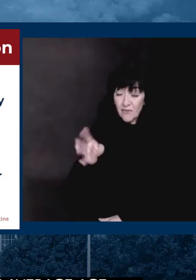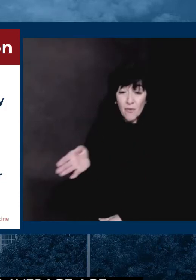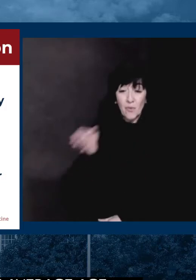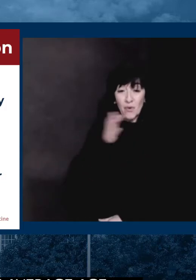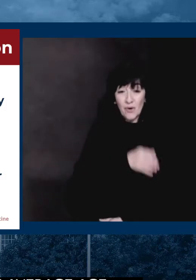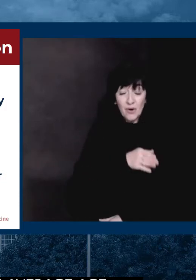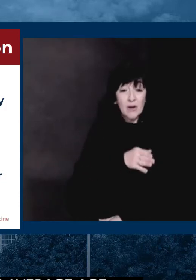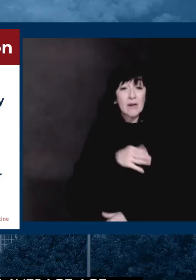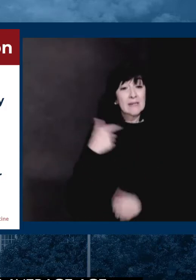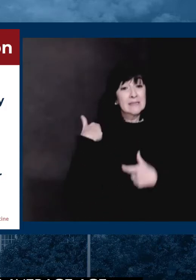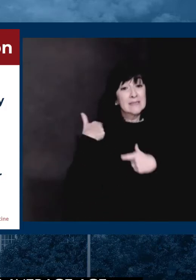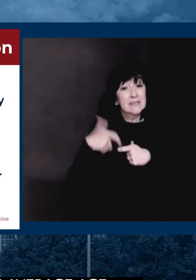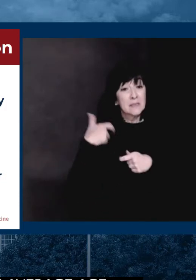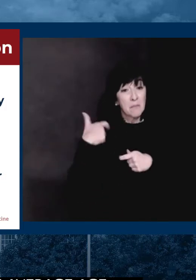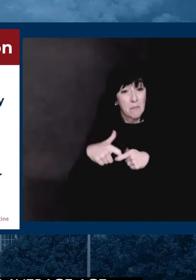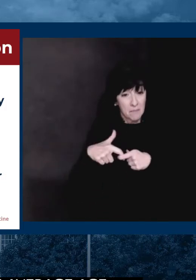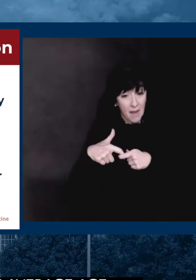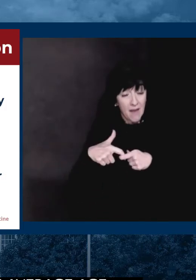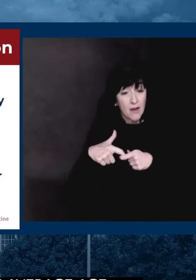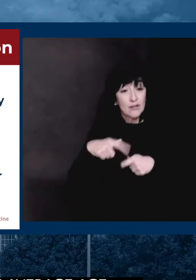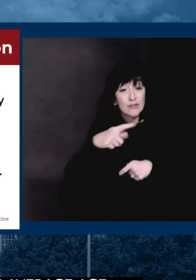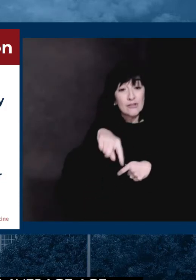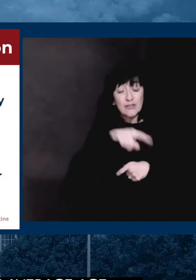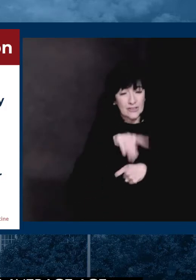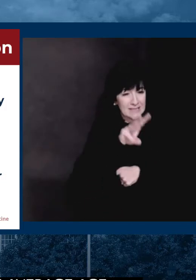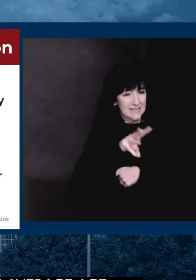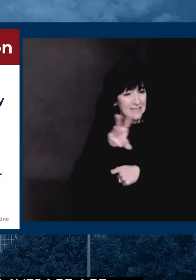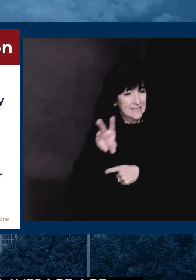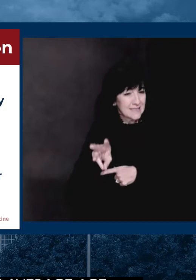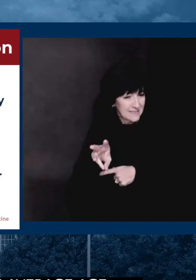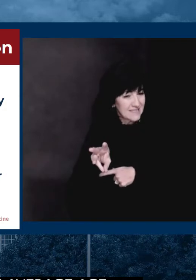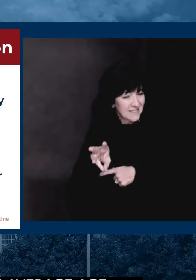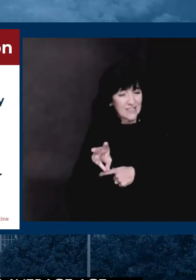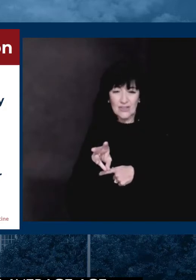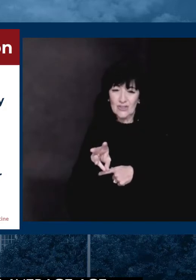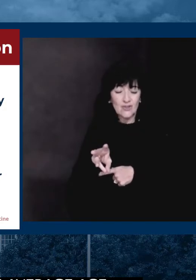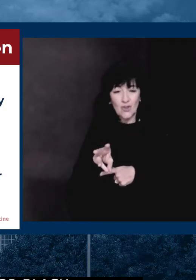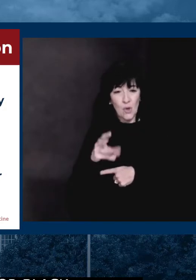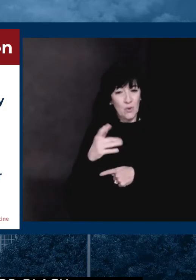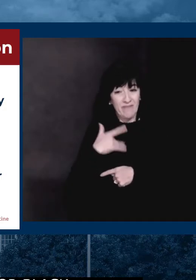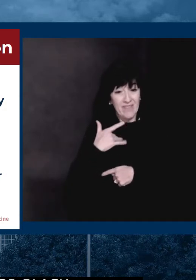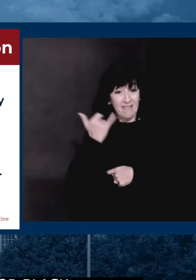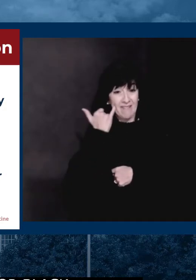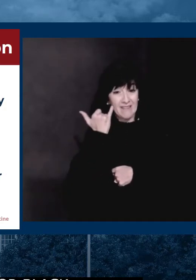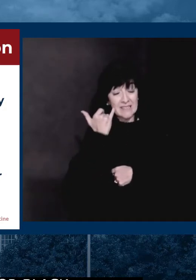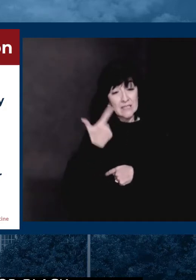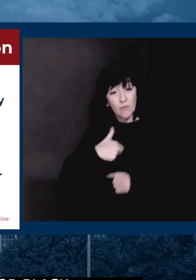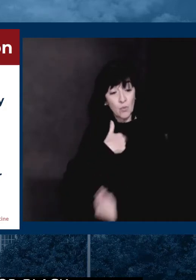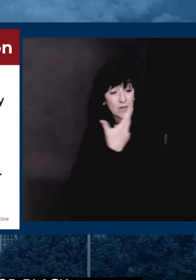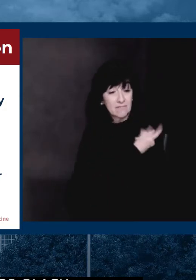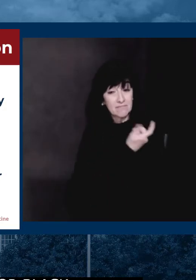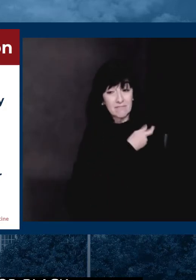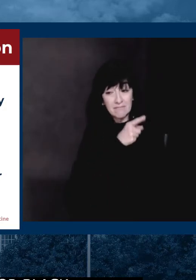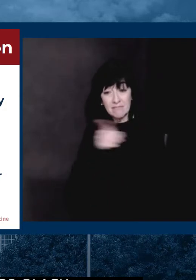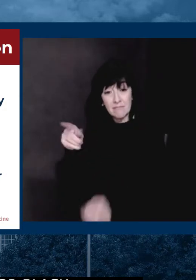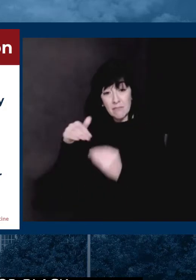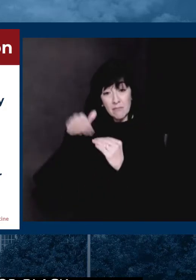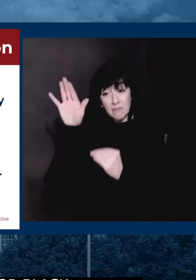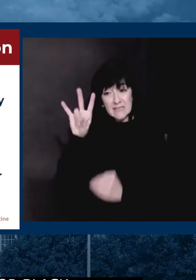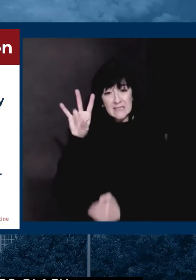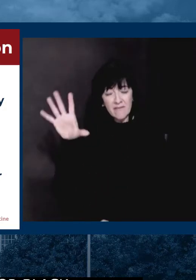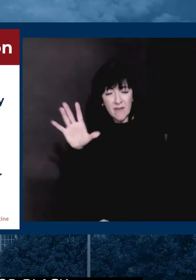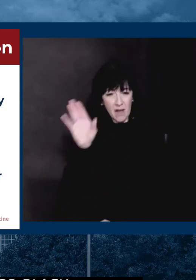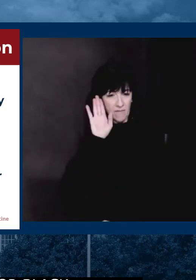very concerned that we would miss getting to protect some of our most vulnerable populations. So again,